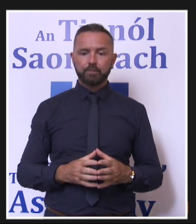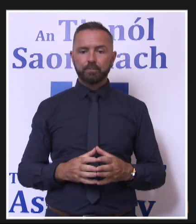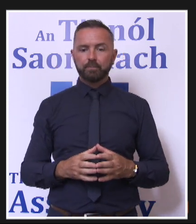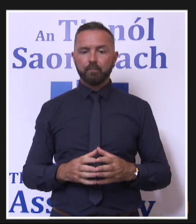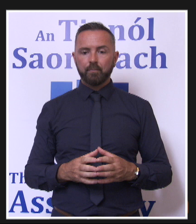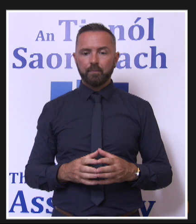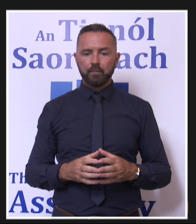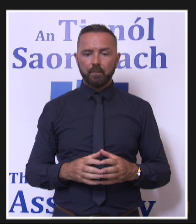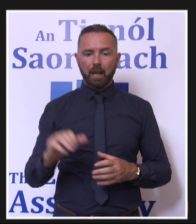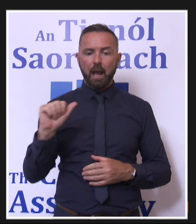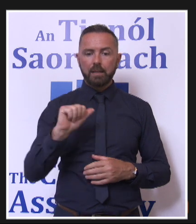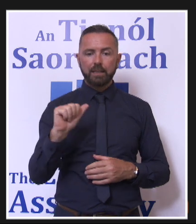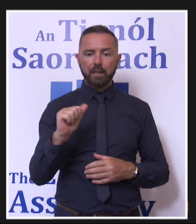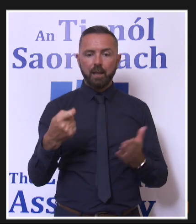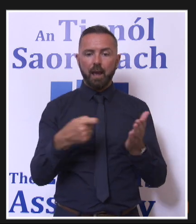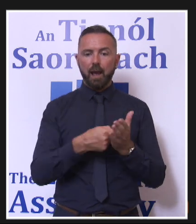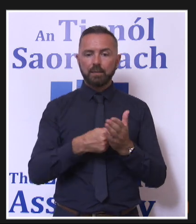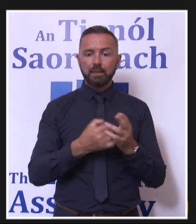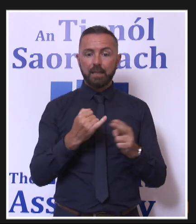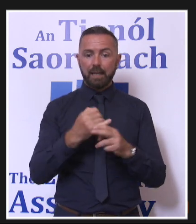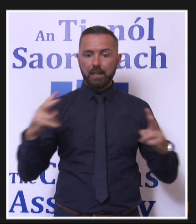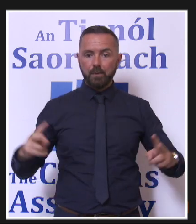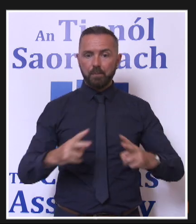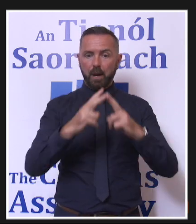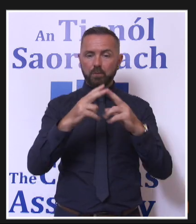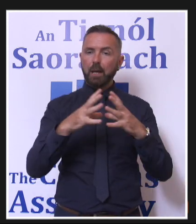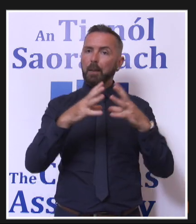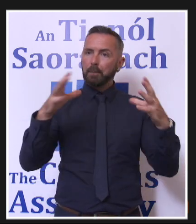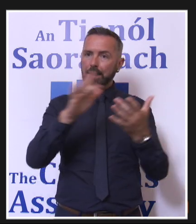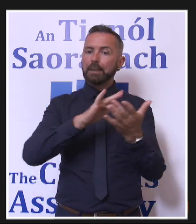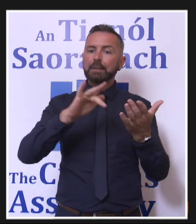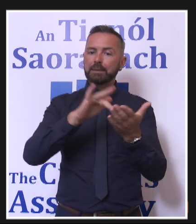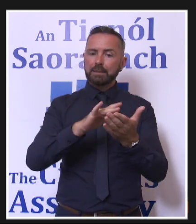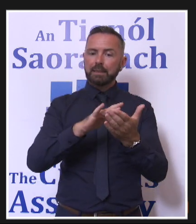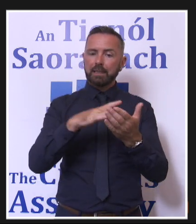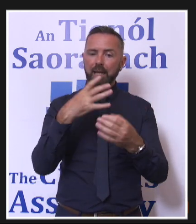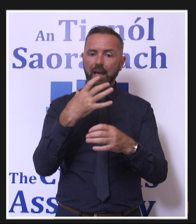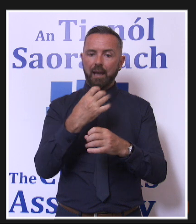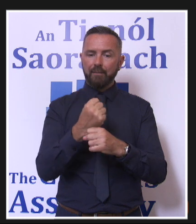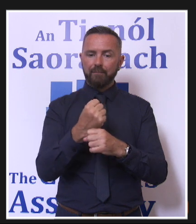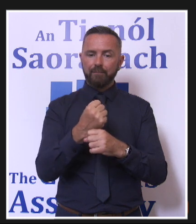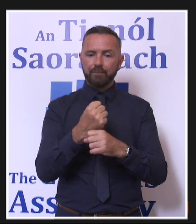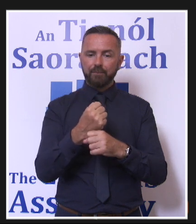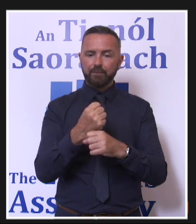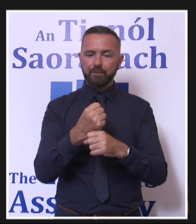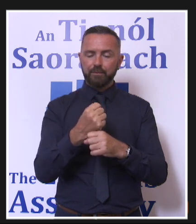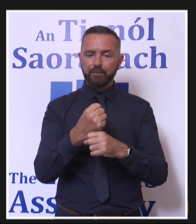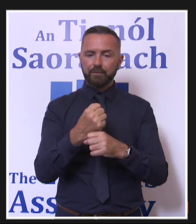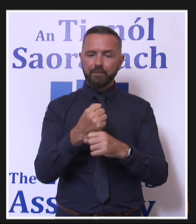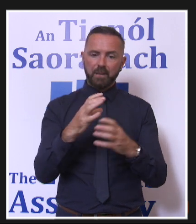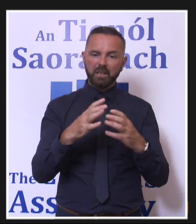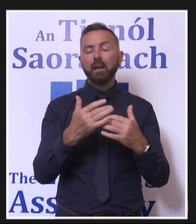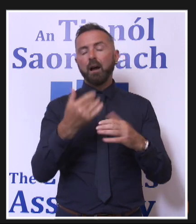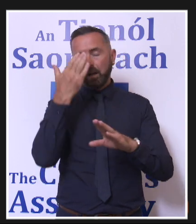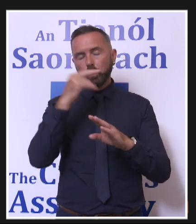I would add that in Paris, the fact that we are a big city and the capital, we have a specific status in Paris, which is not the same as the